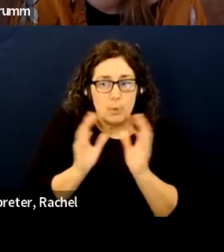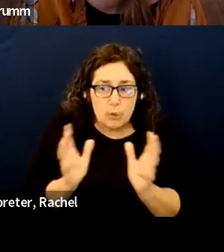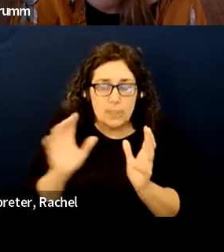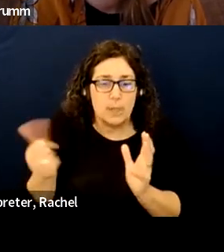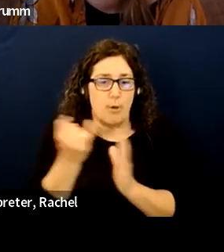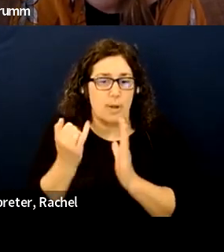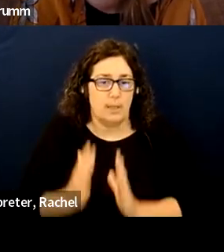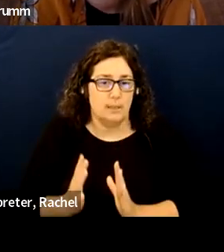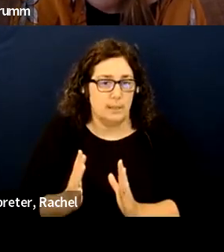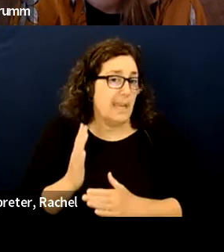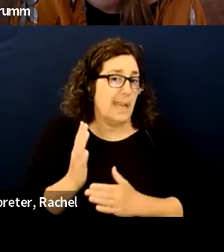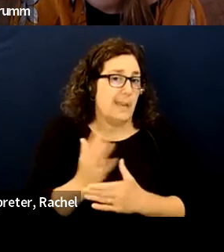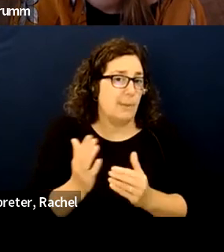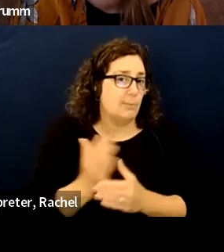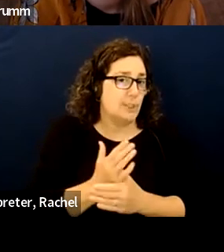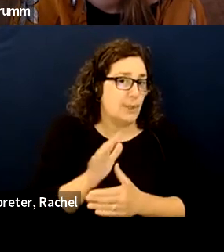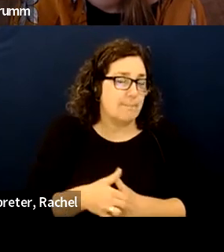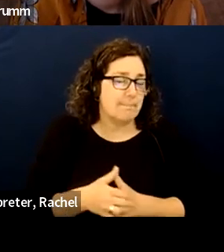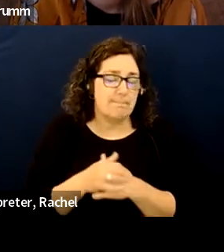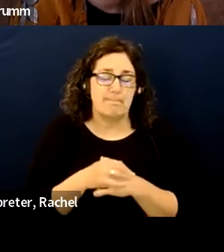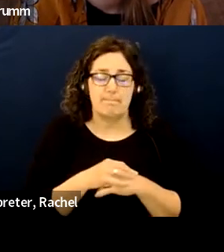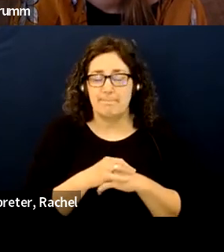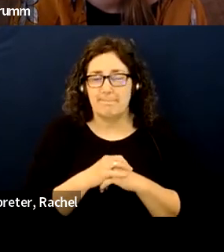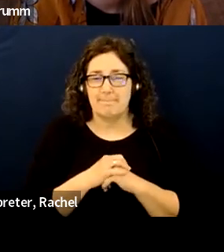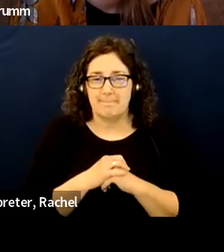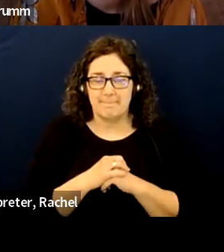too. So I just wanted to share that piece.